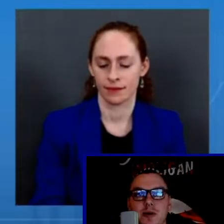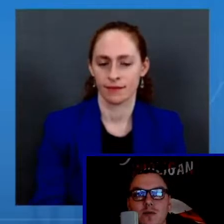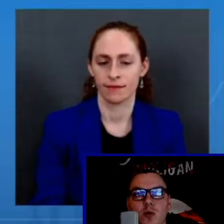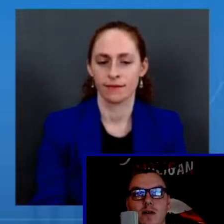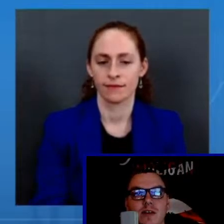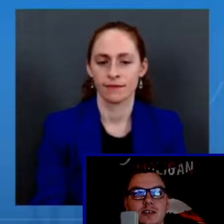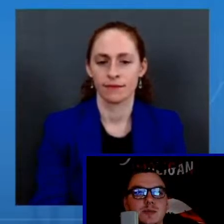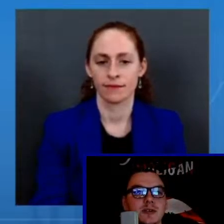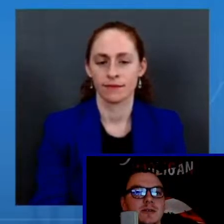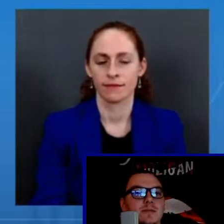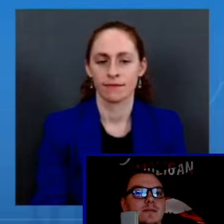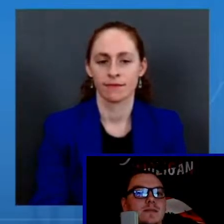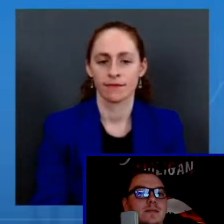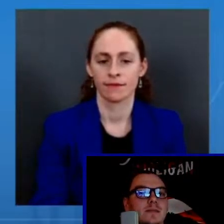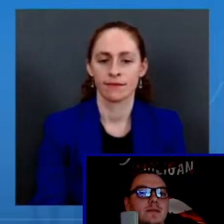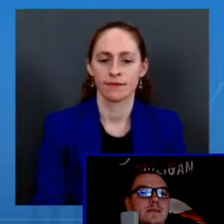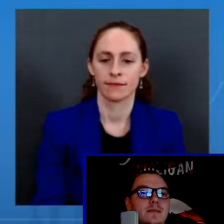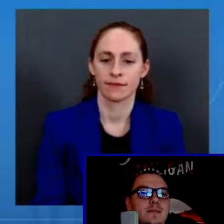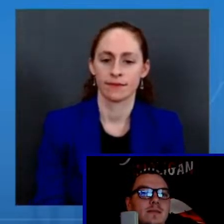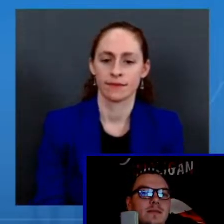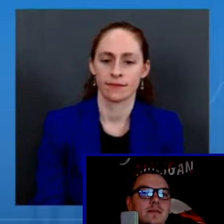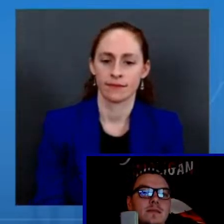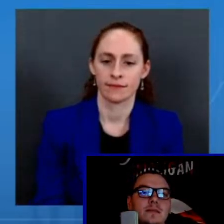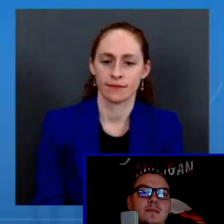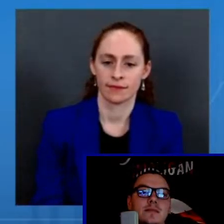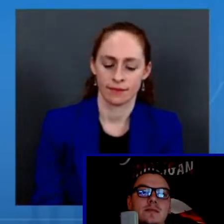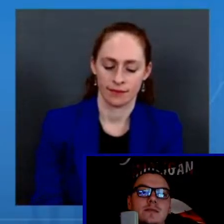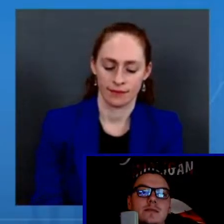What's up, everyone on Facebook?